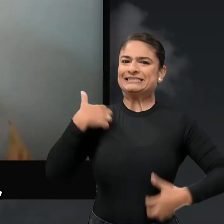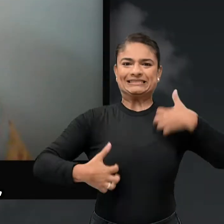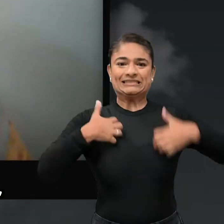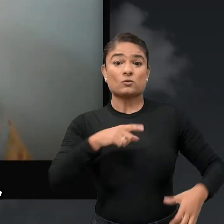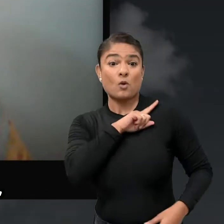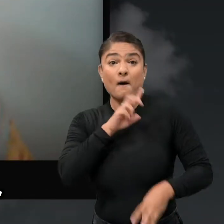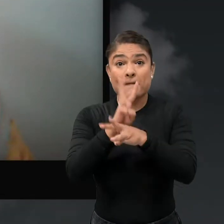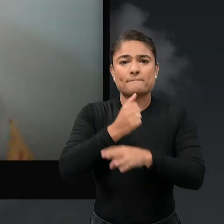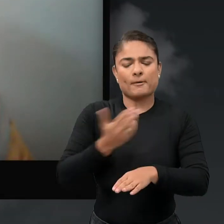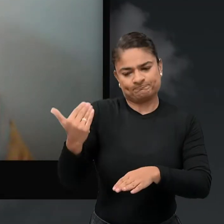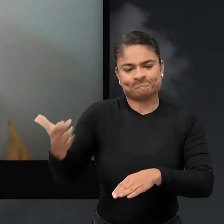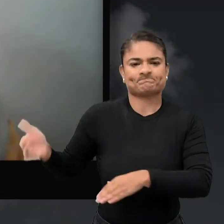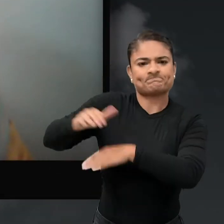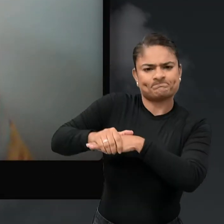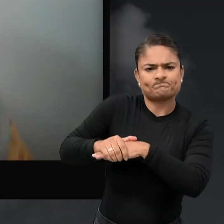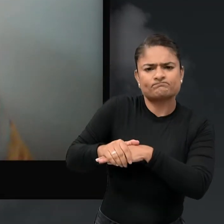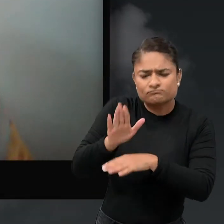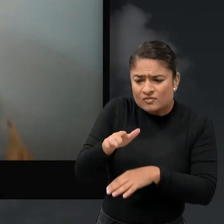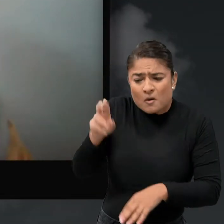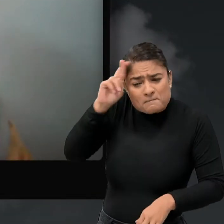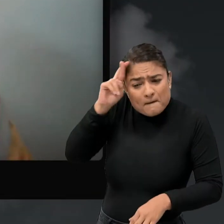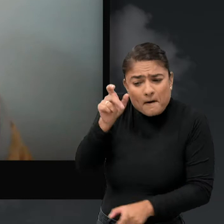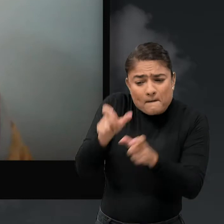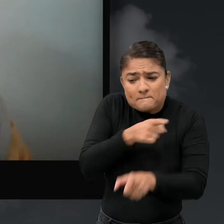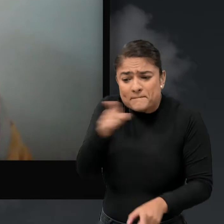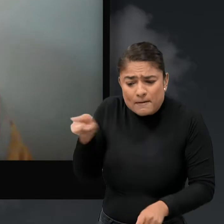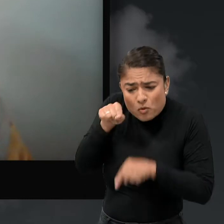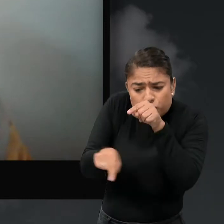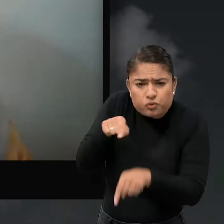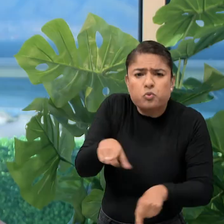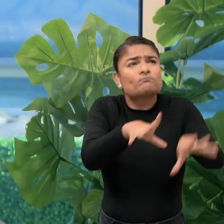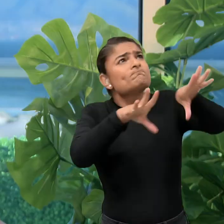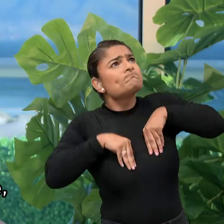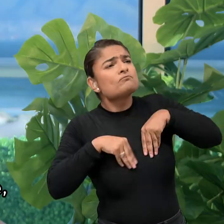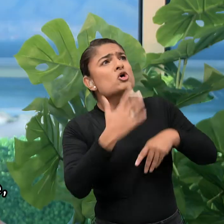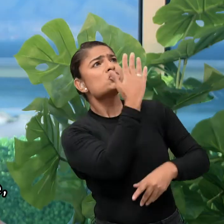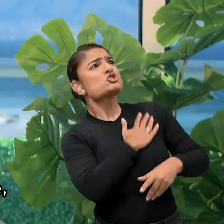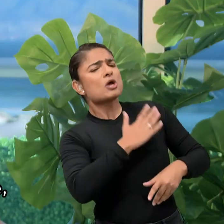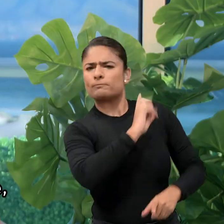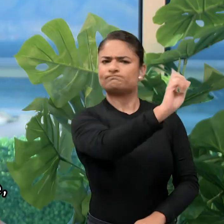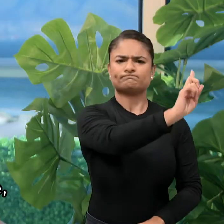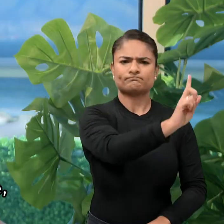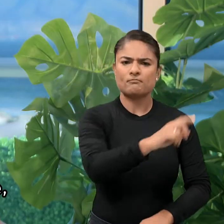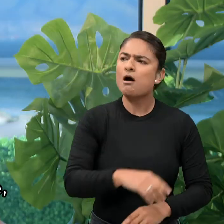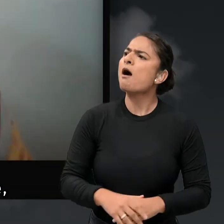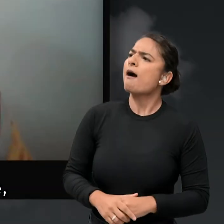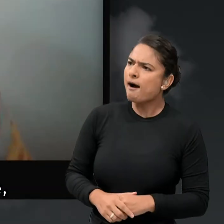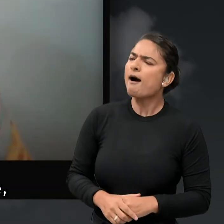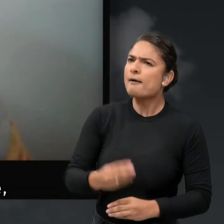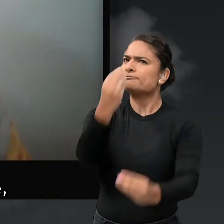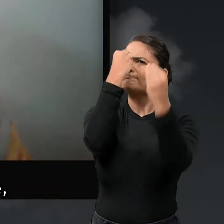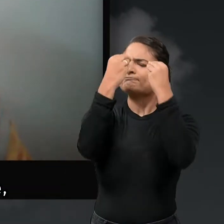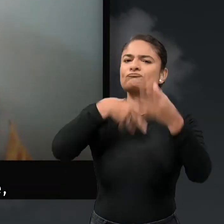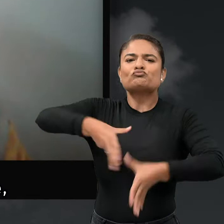me down and she says, "Don't you ever allow anybody to ever say shame to you." And I think that's where she planted